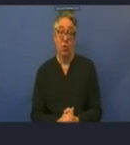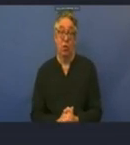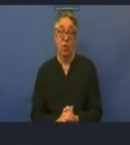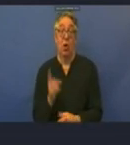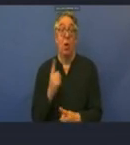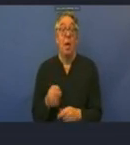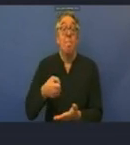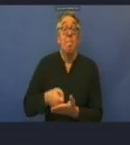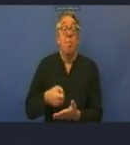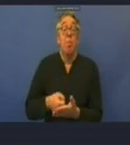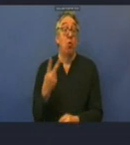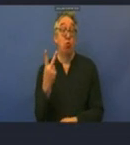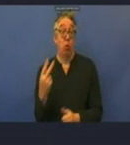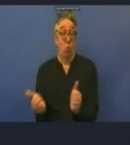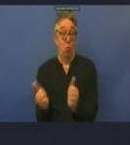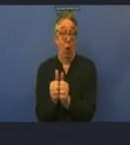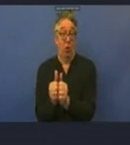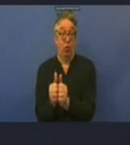2 participants involved.